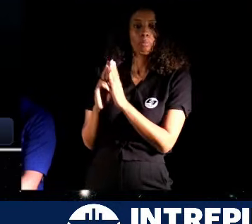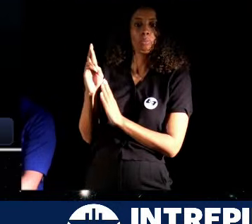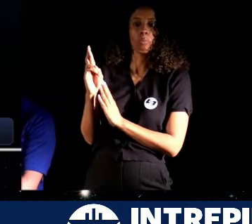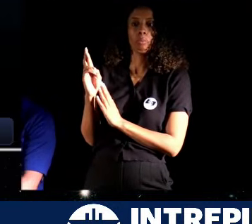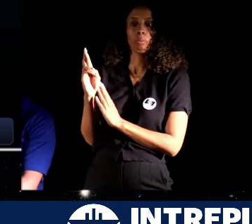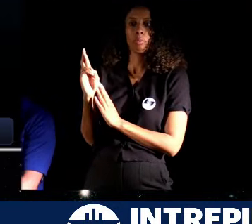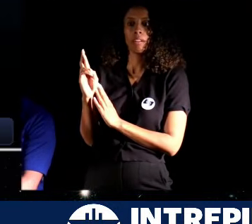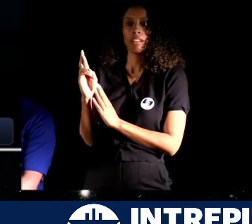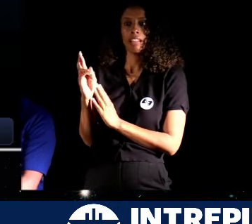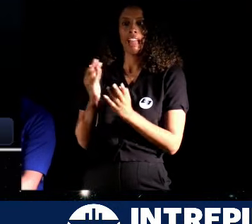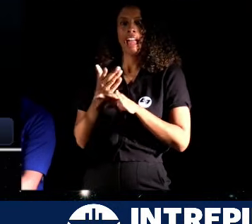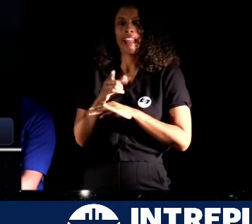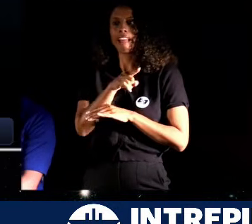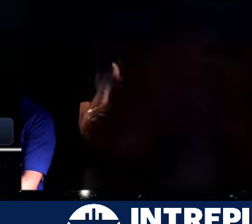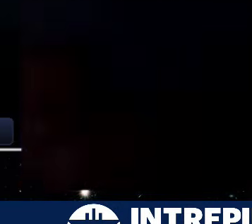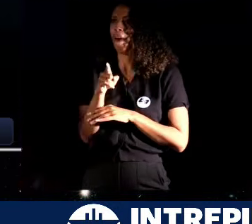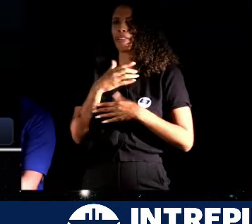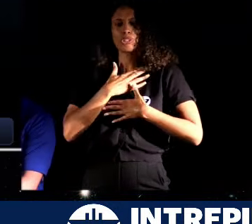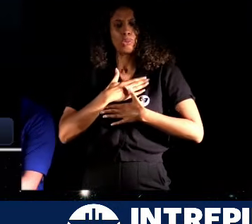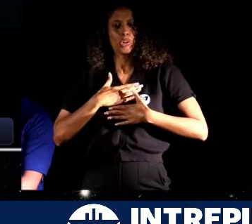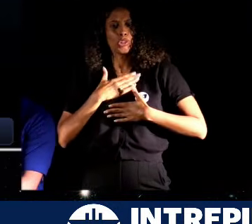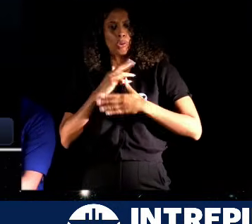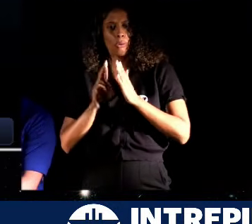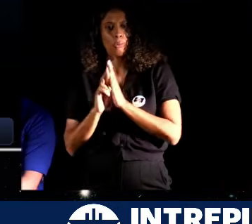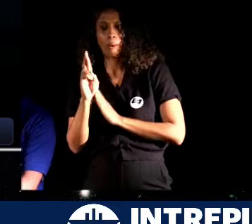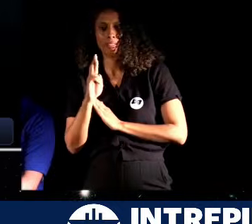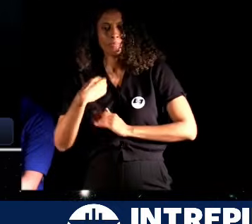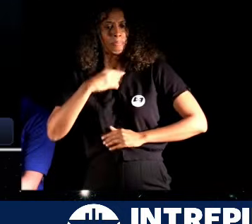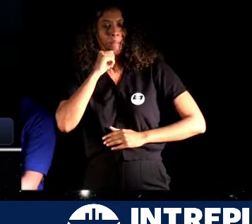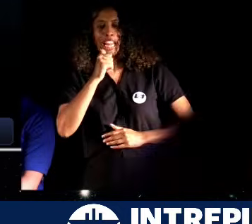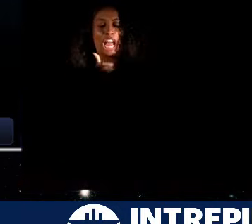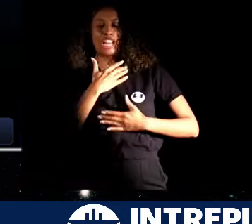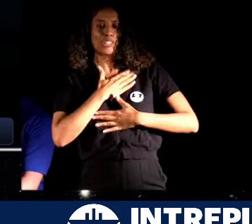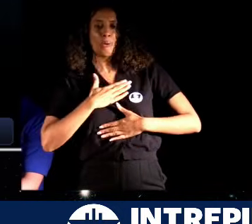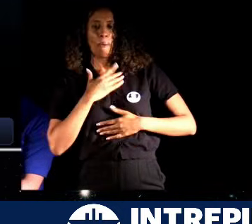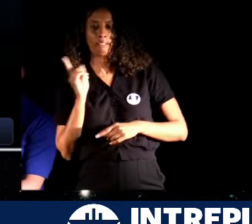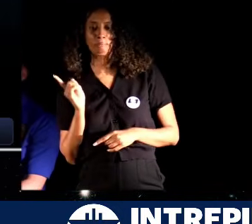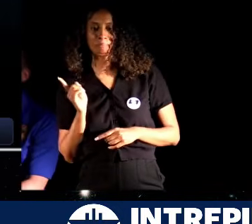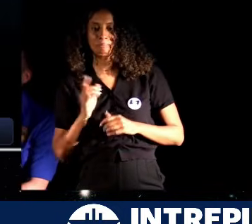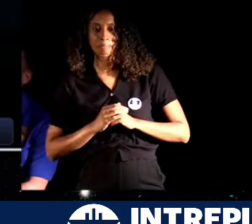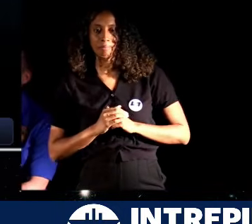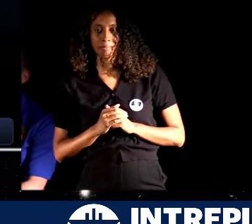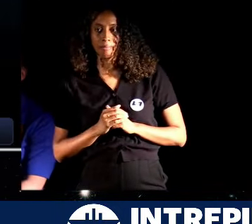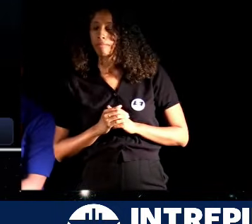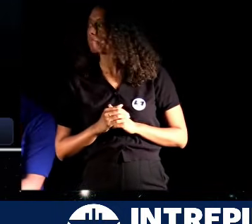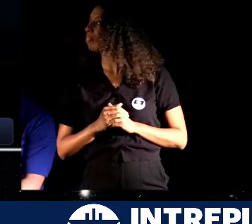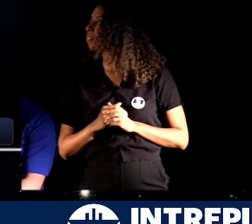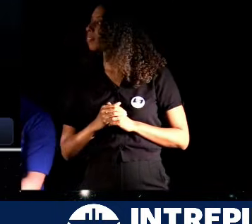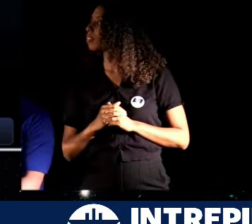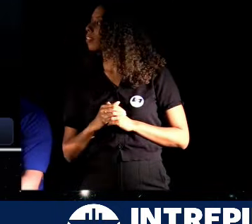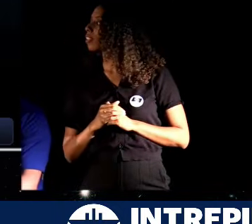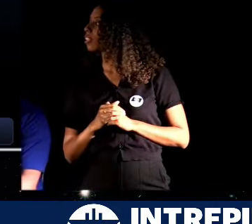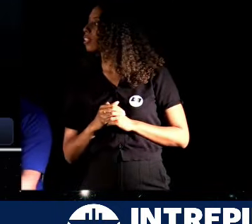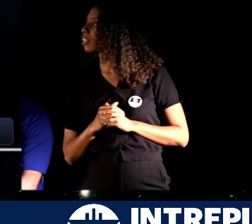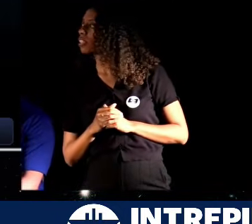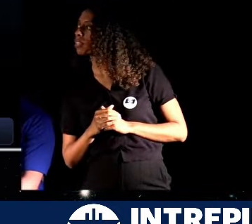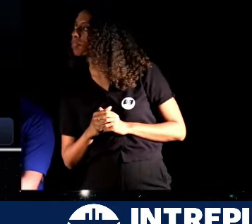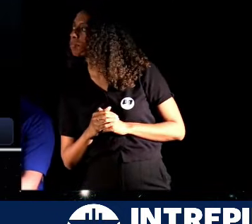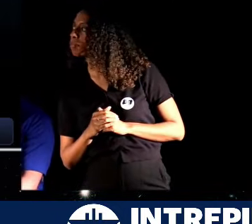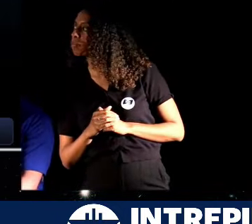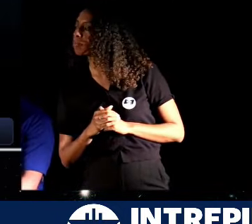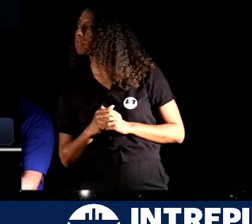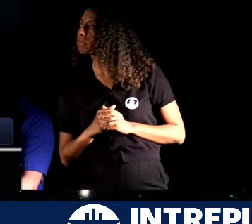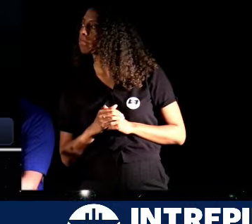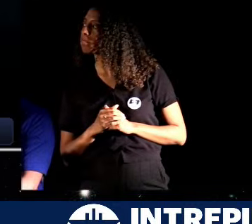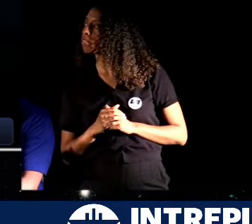asked, did you enjoy the launch? I did not enjoy it. And the reason is pretty simple. You spent